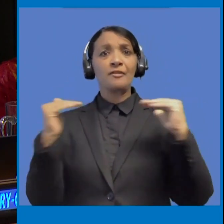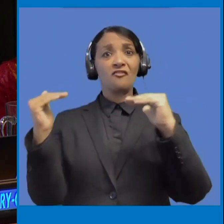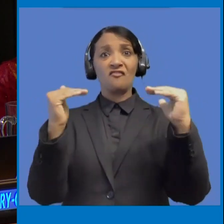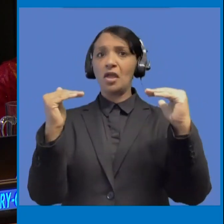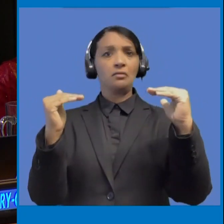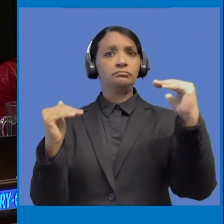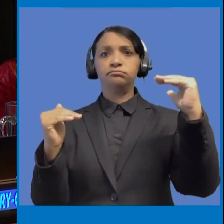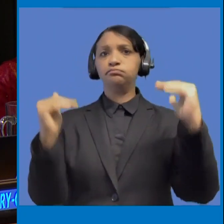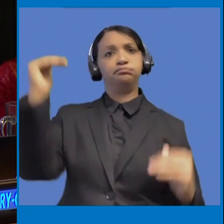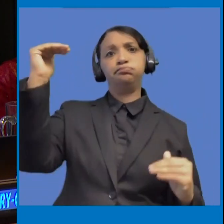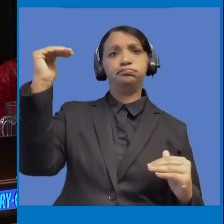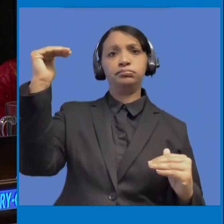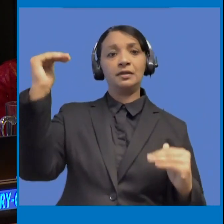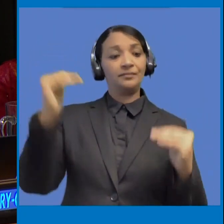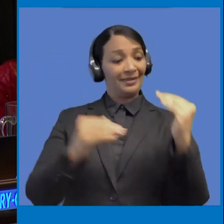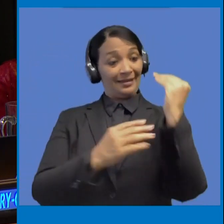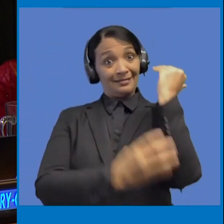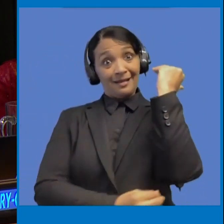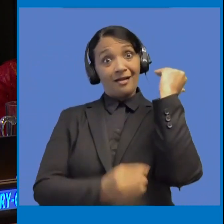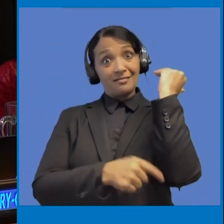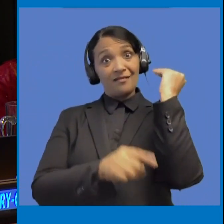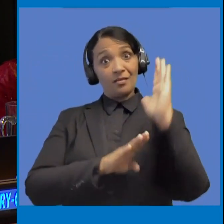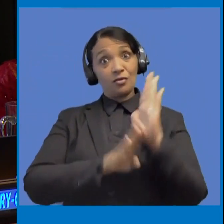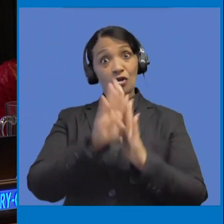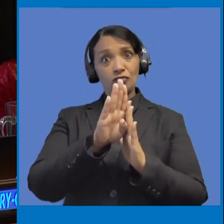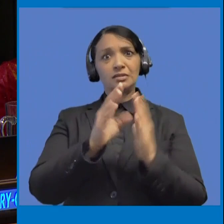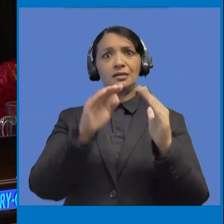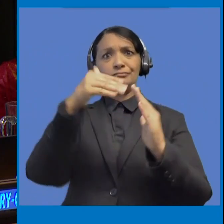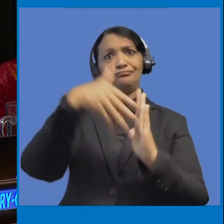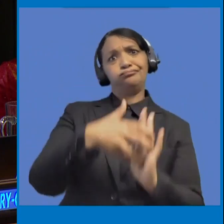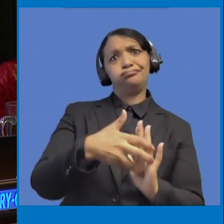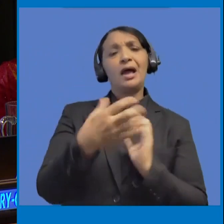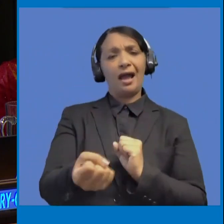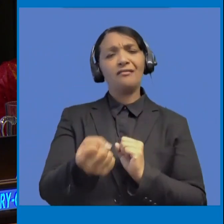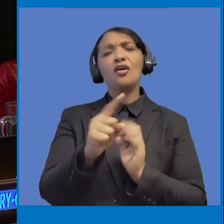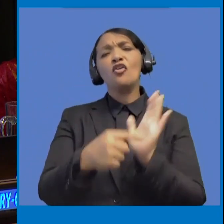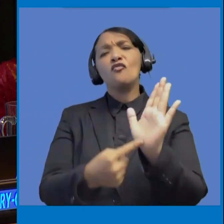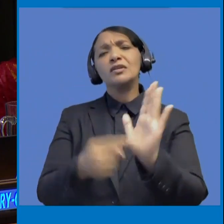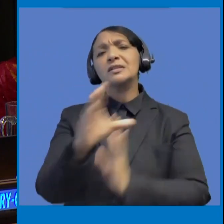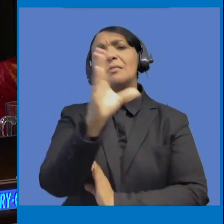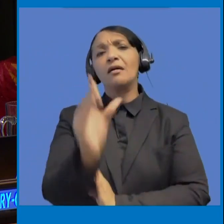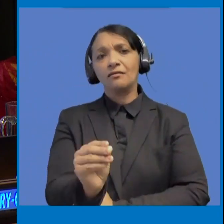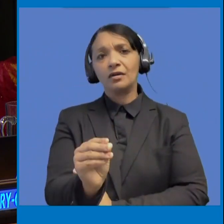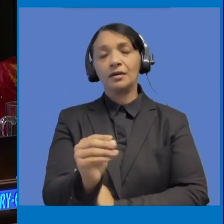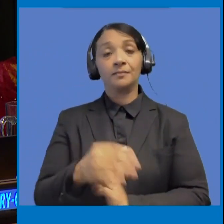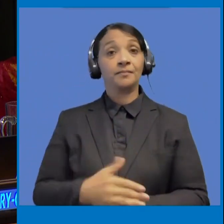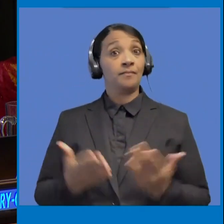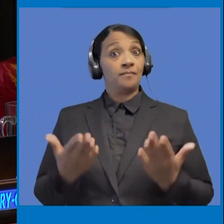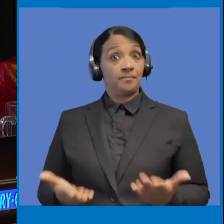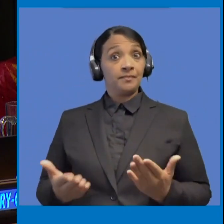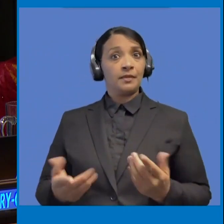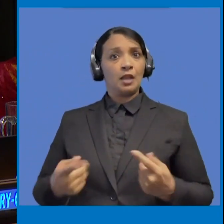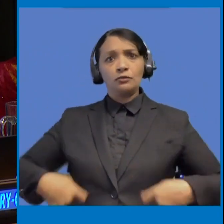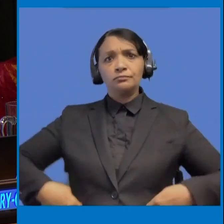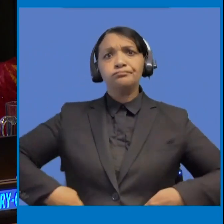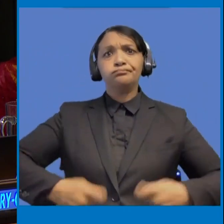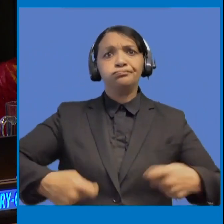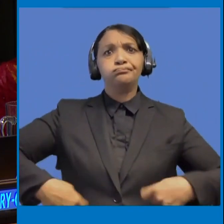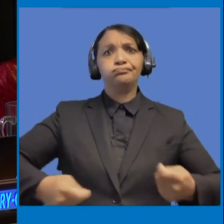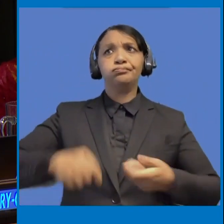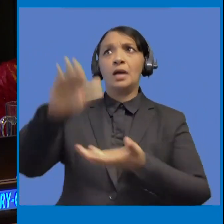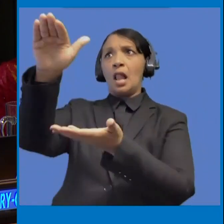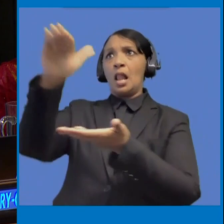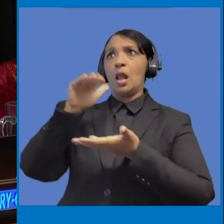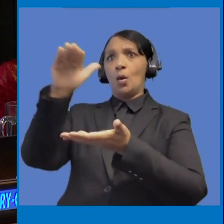and African countries in particular. One example, Africa currently spends more on debt service costs than on health